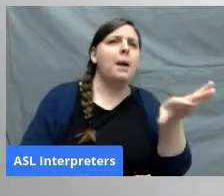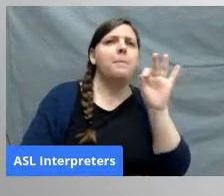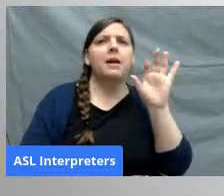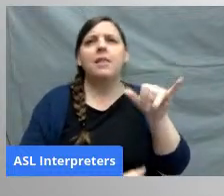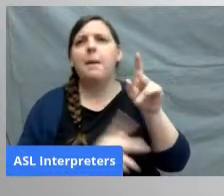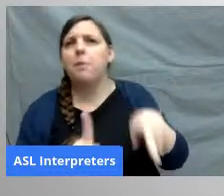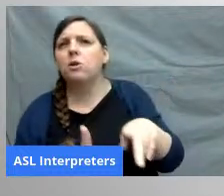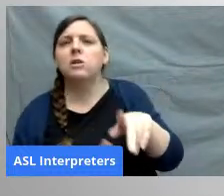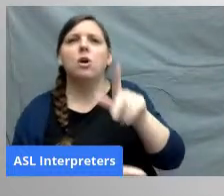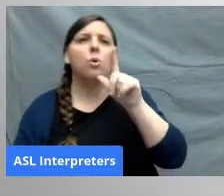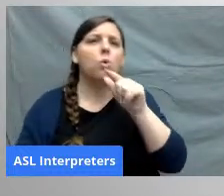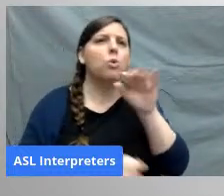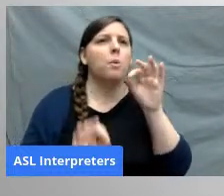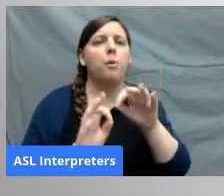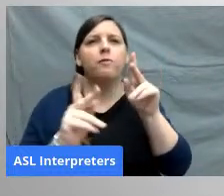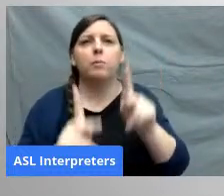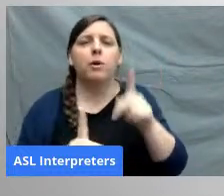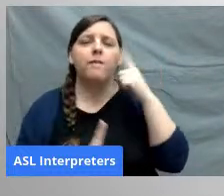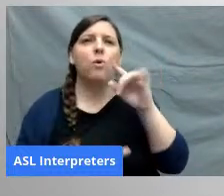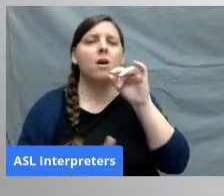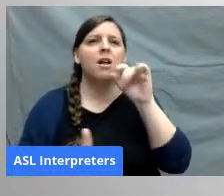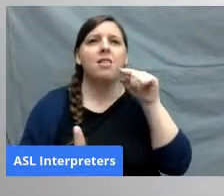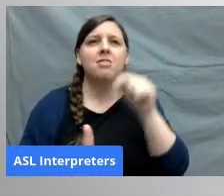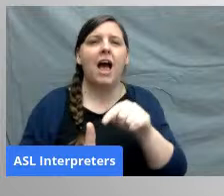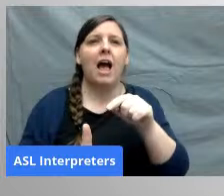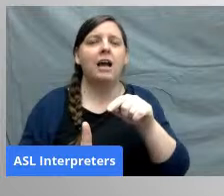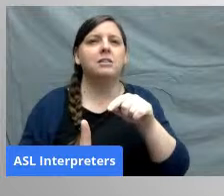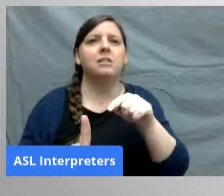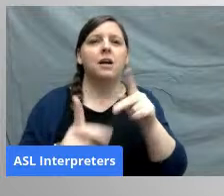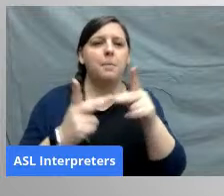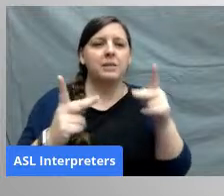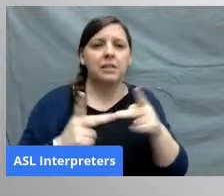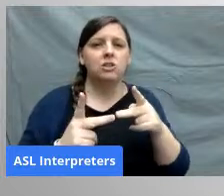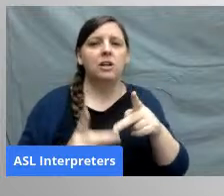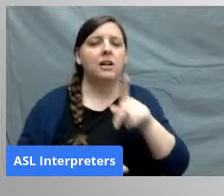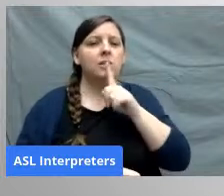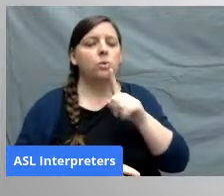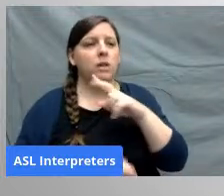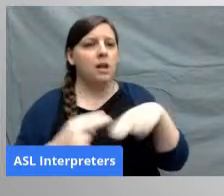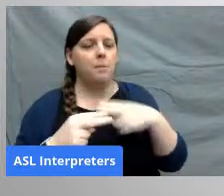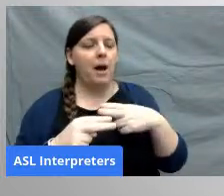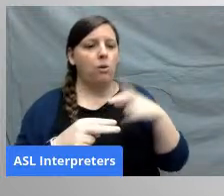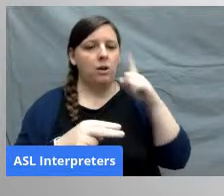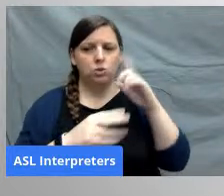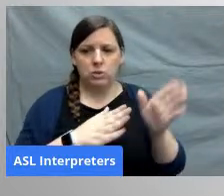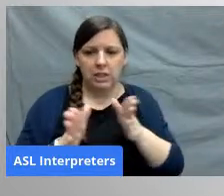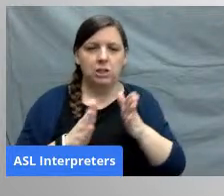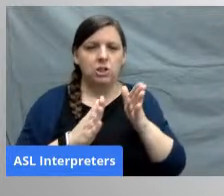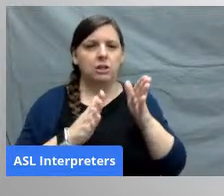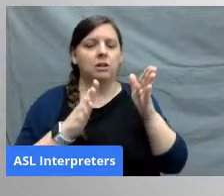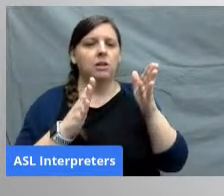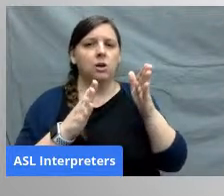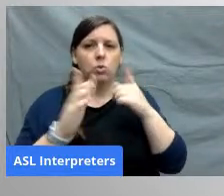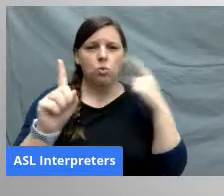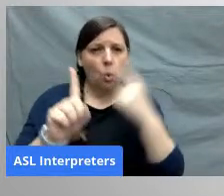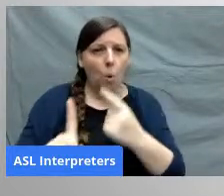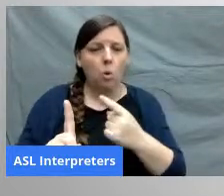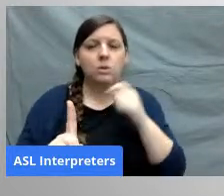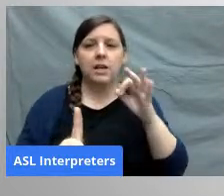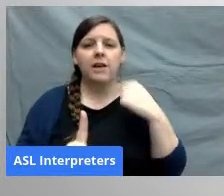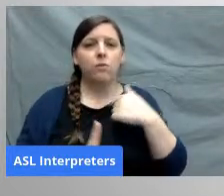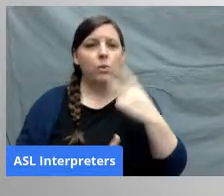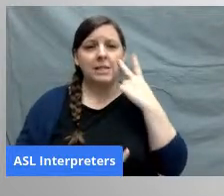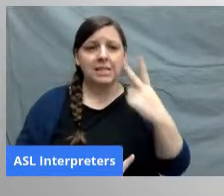so questions related, let's just say, to strategic planning or our strategic goals. If we see like, transportation and nutrition, those